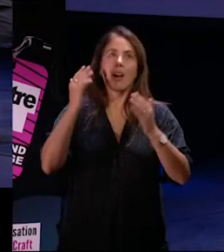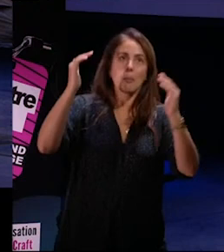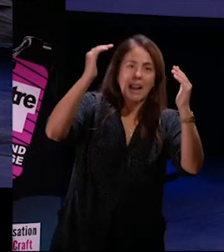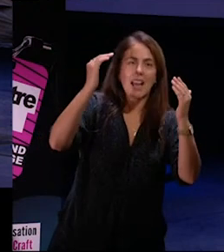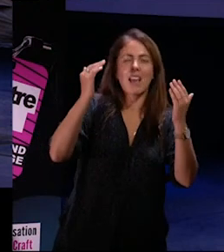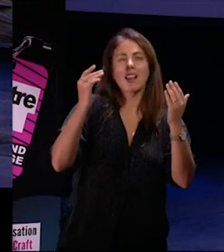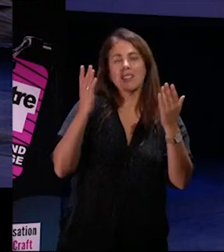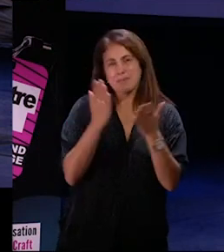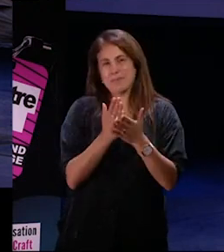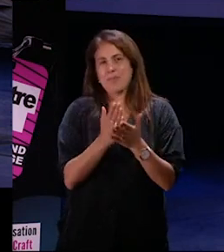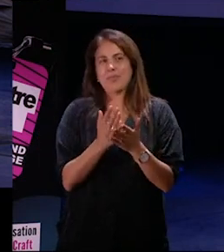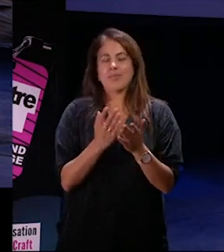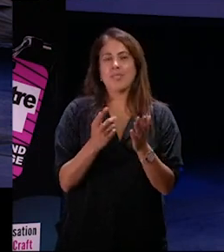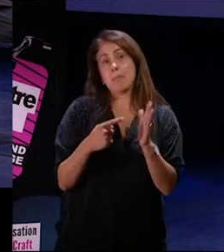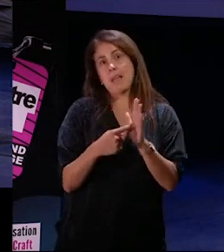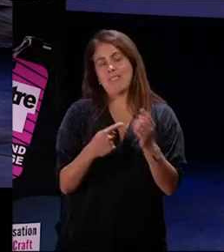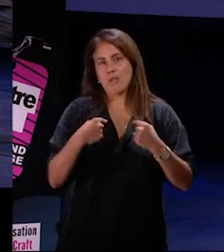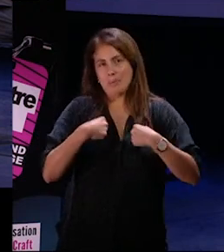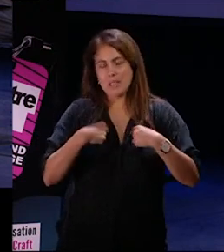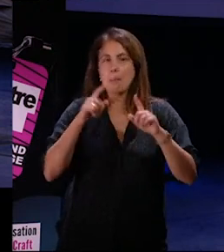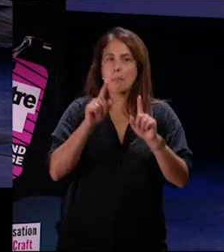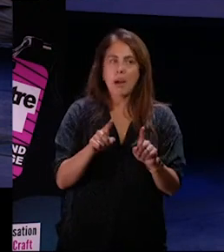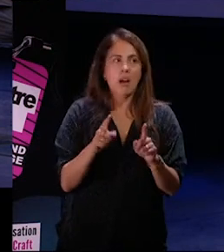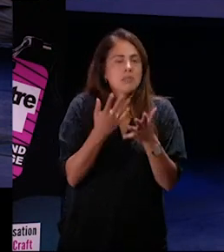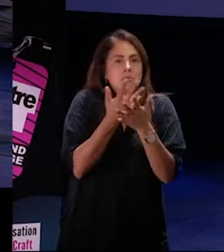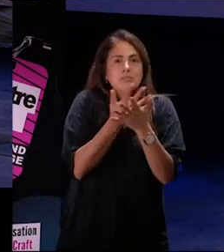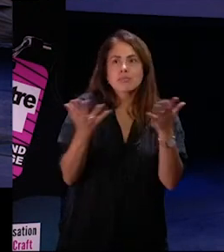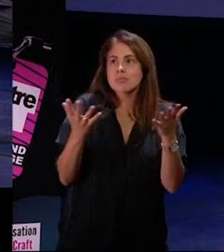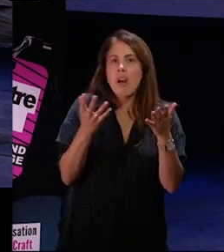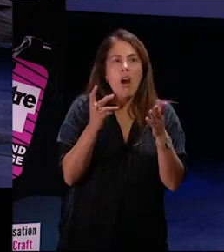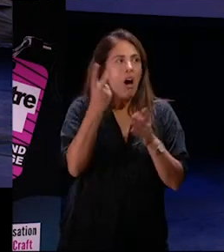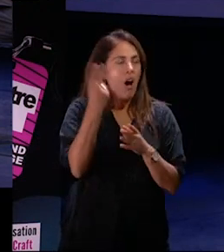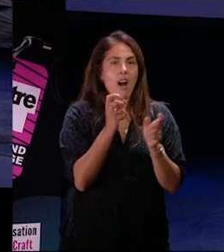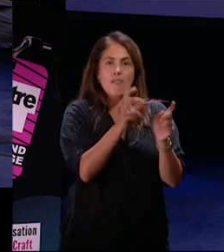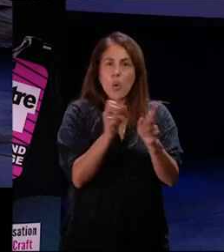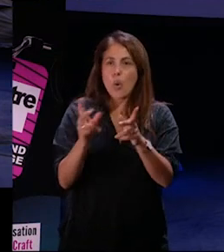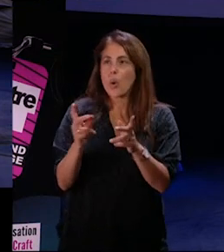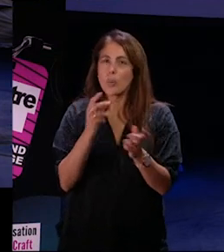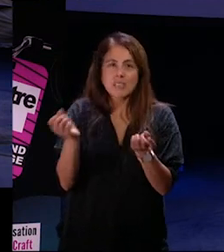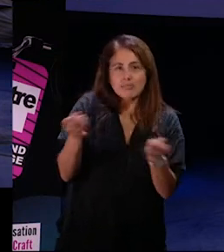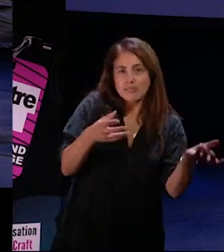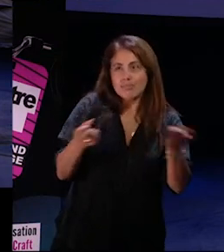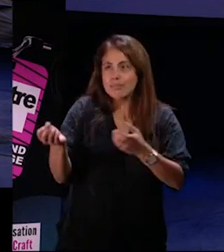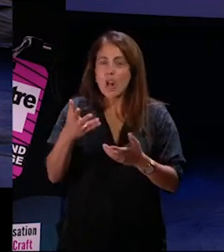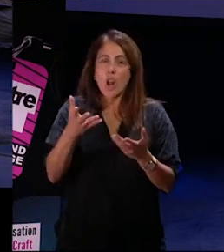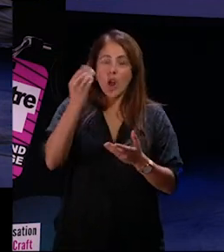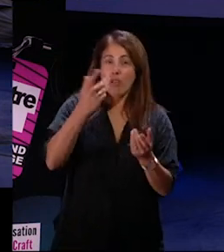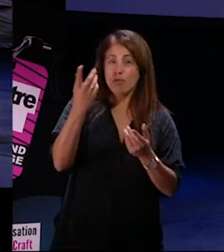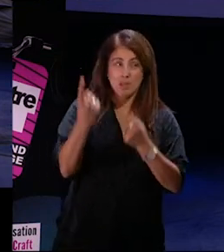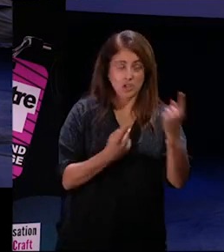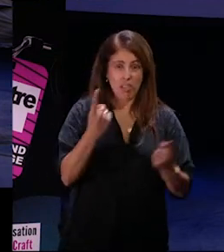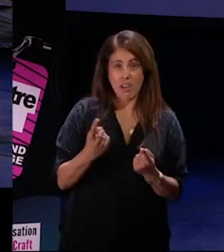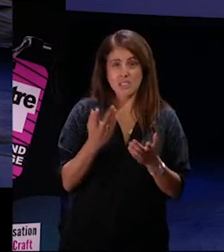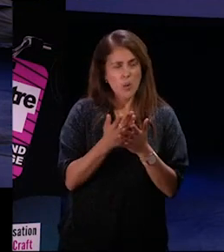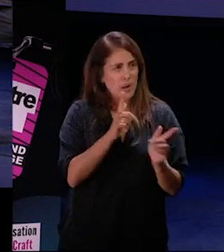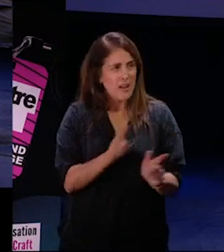ballet largely. But there are so many different art forms out there, and we all feed from one another and we all learn from one another. So